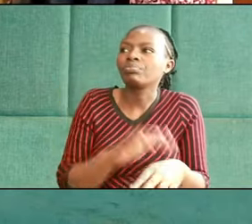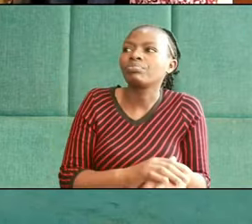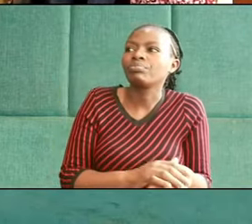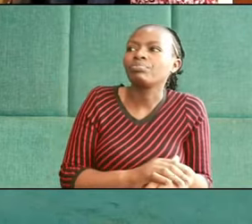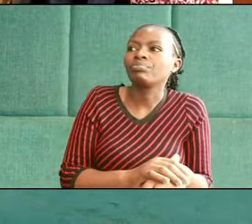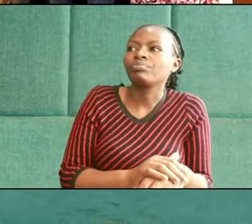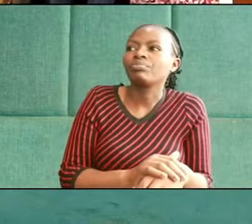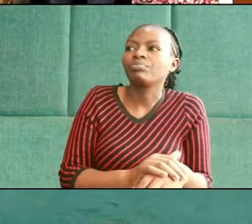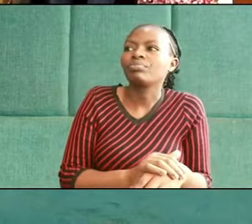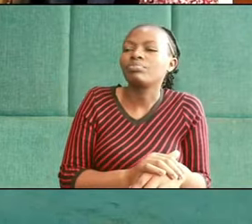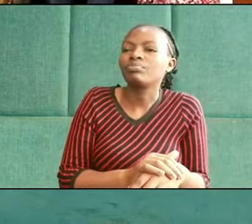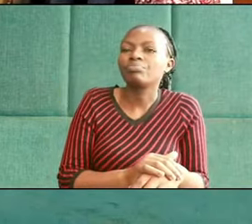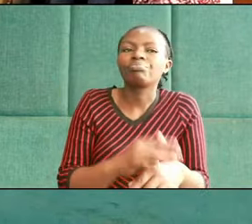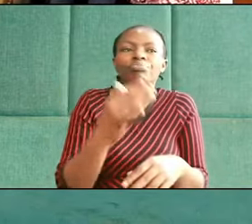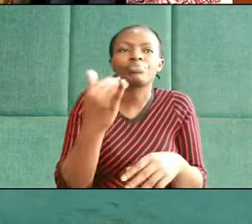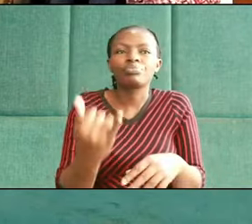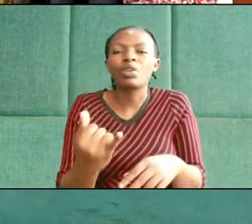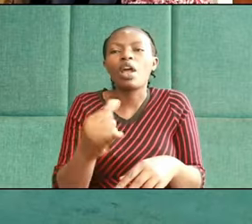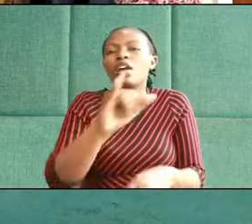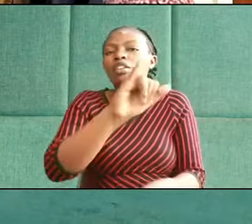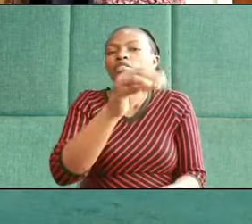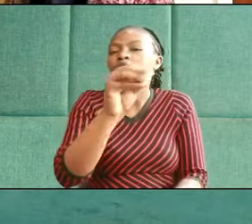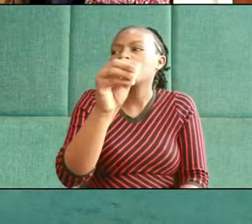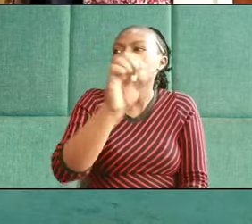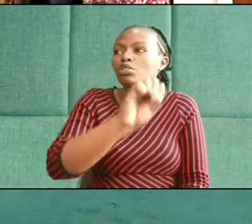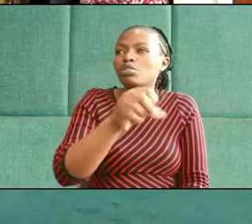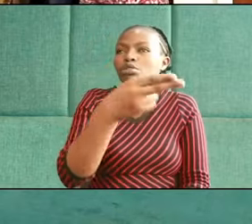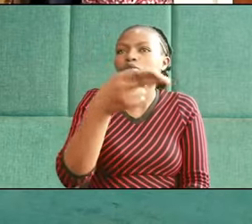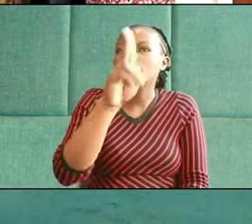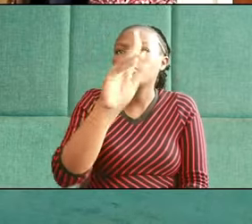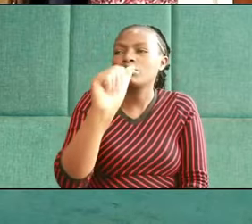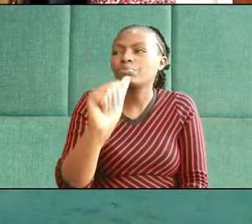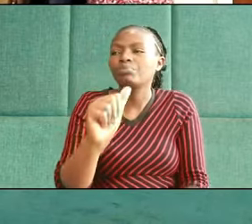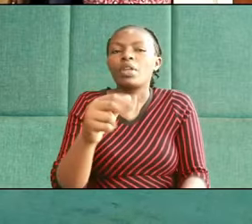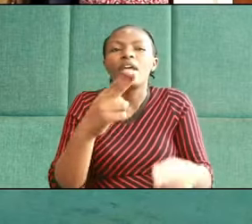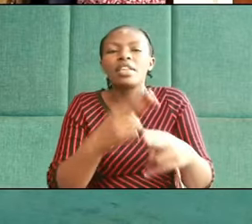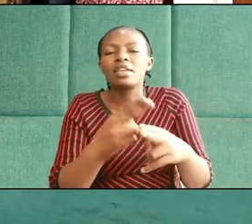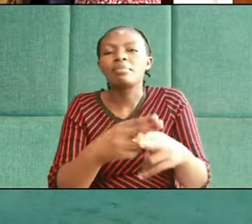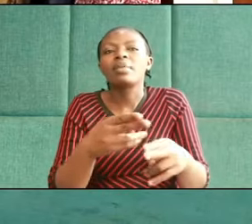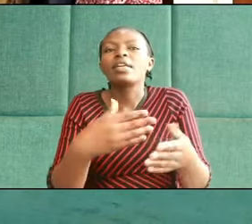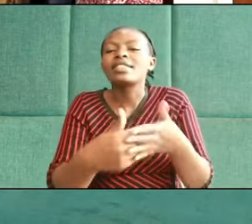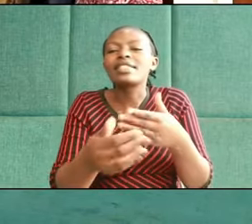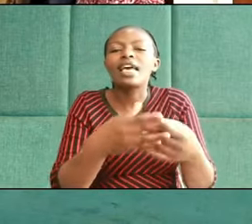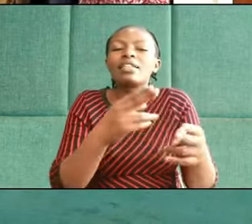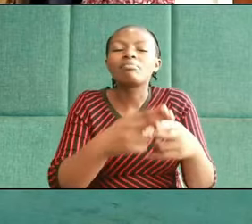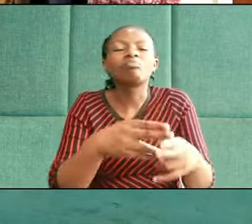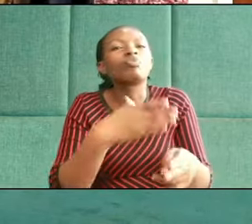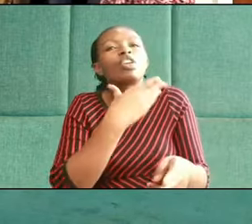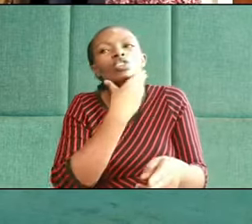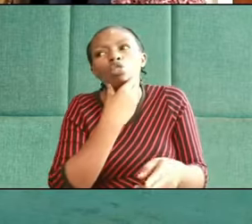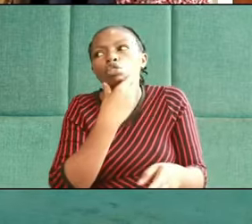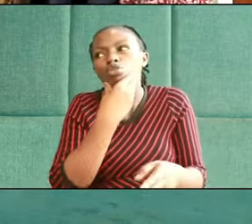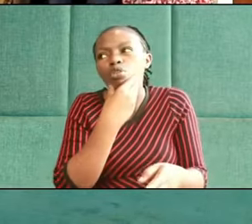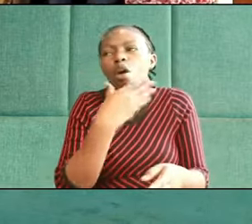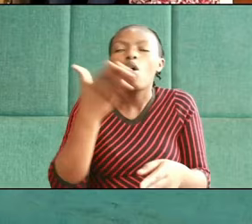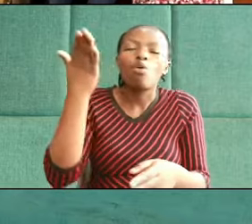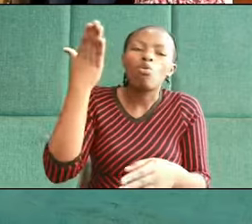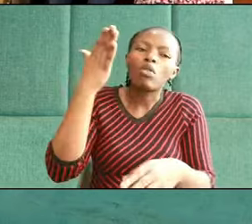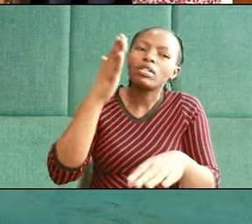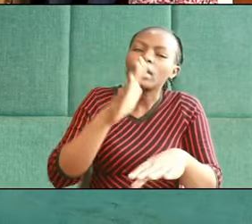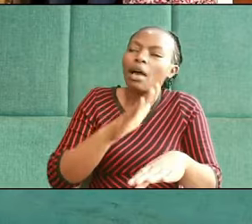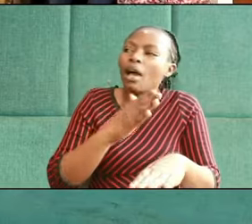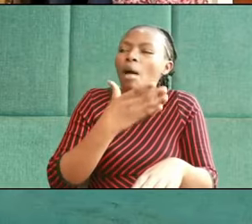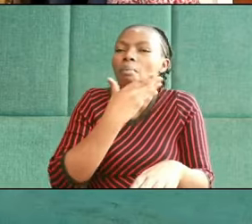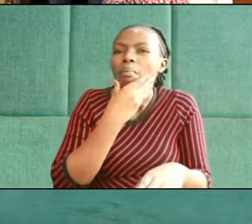him? Now, Joshua was a man who obeyed God and he got good merits.